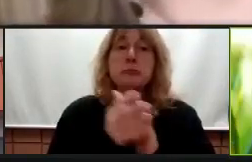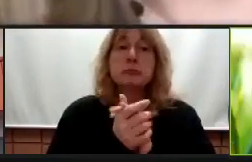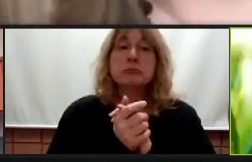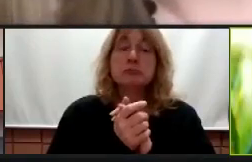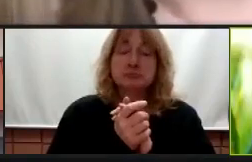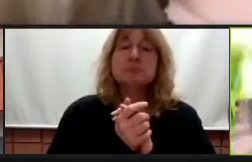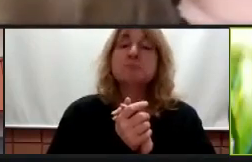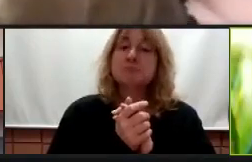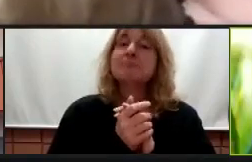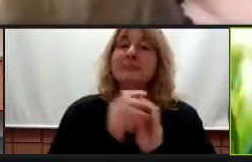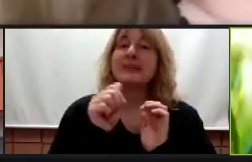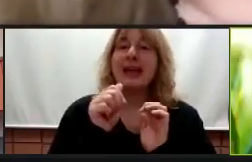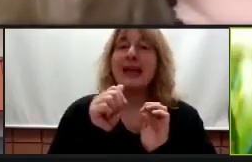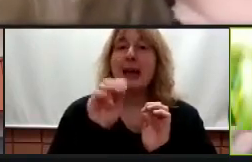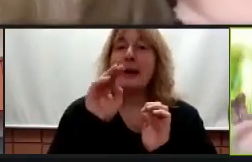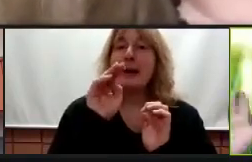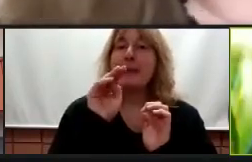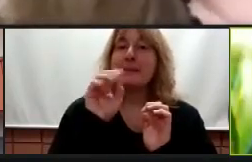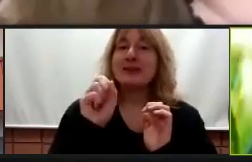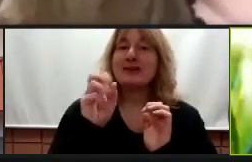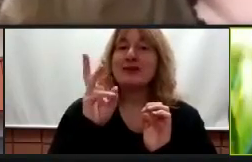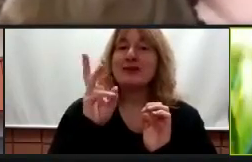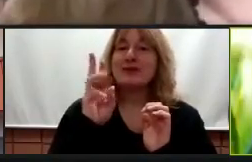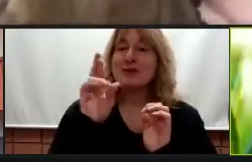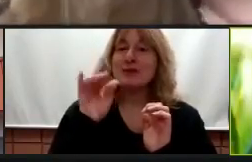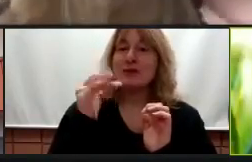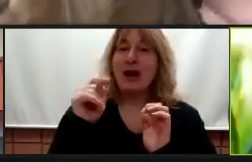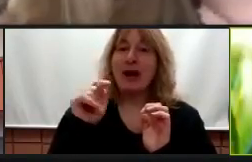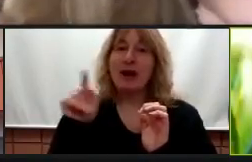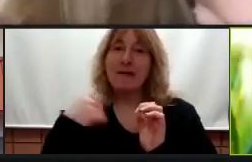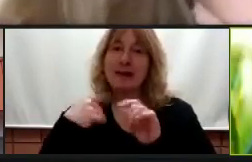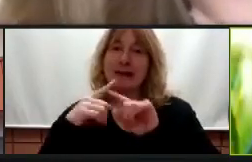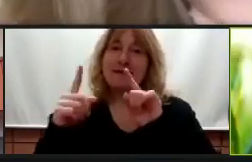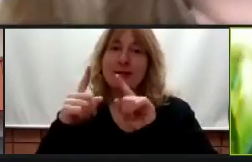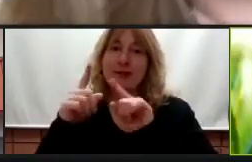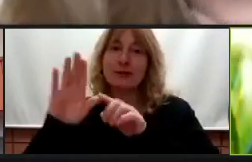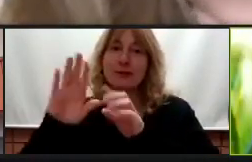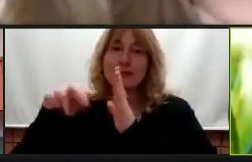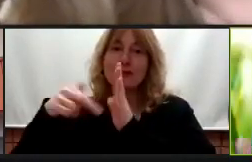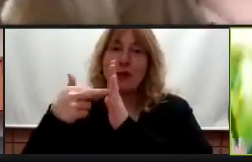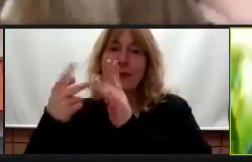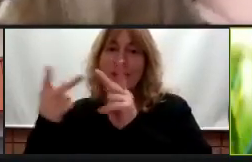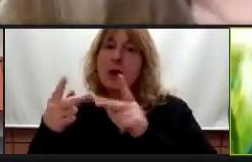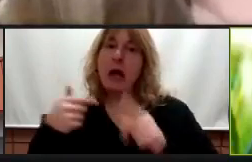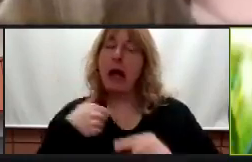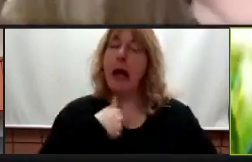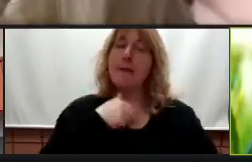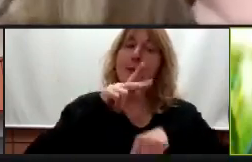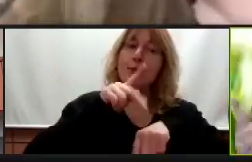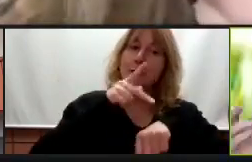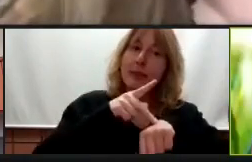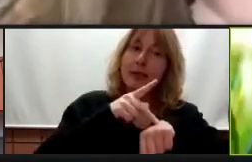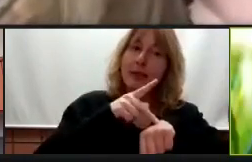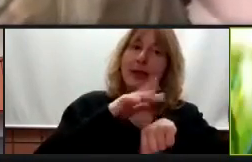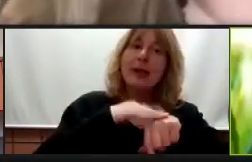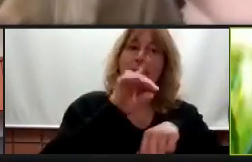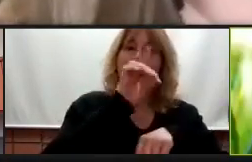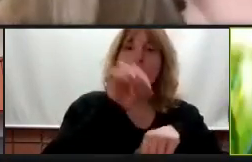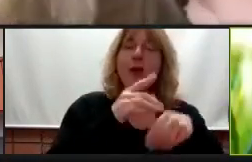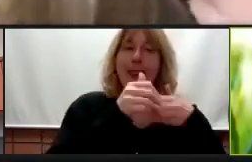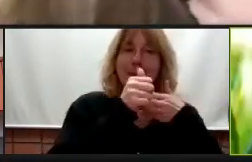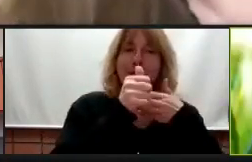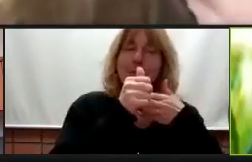Miss Wright and I have different positions within our districts. I am actually a principal at Detroit Leadership Academy, as Terry shared